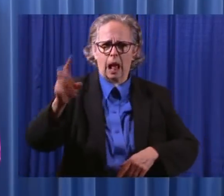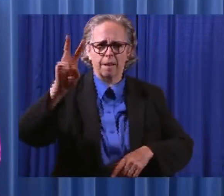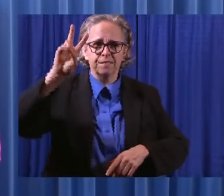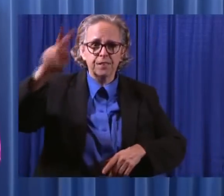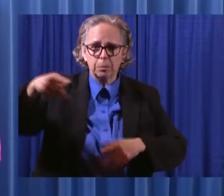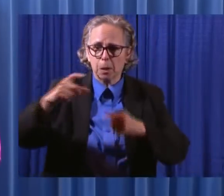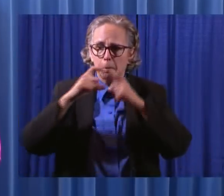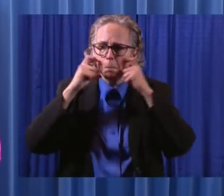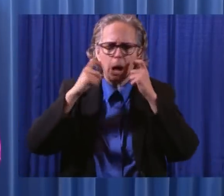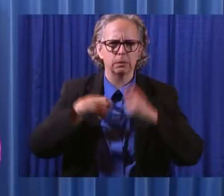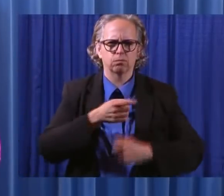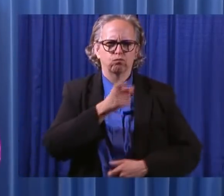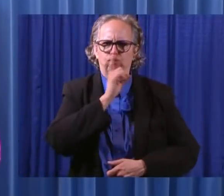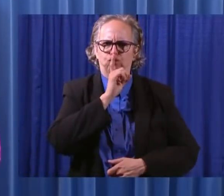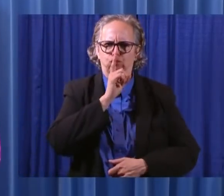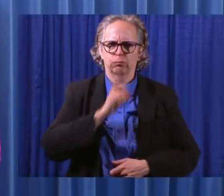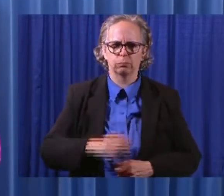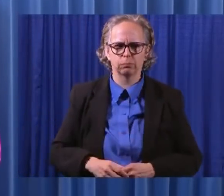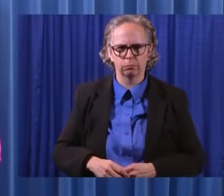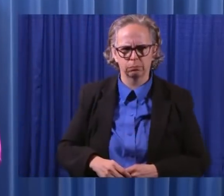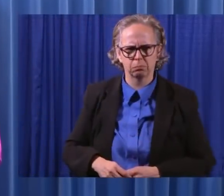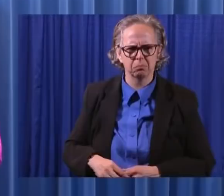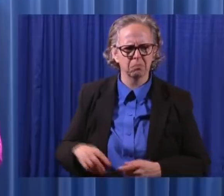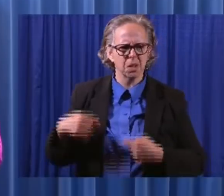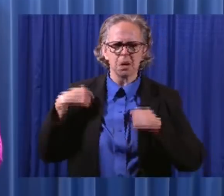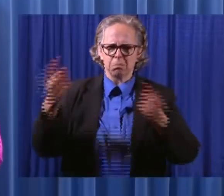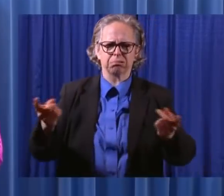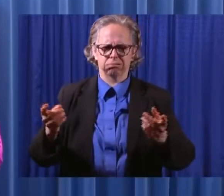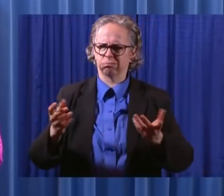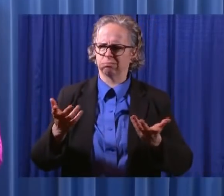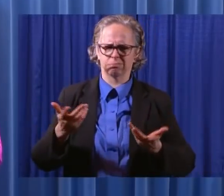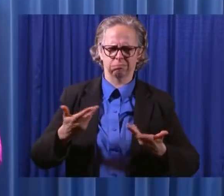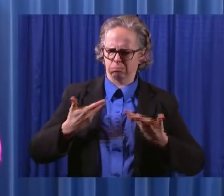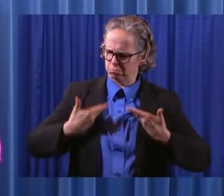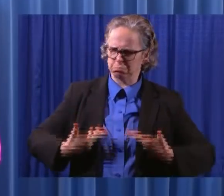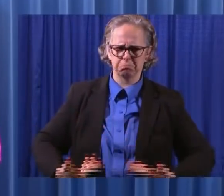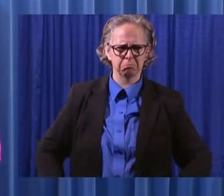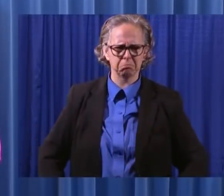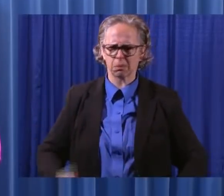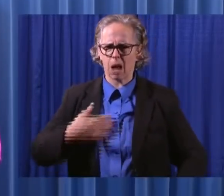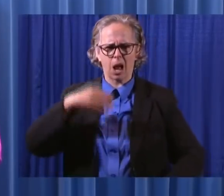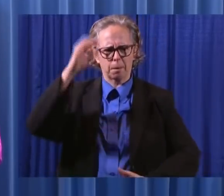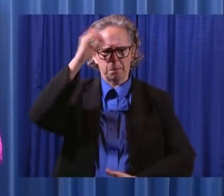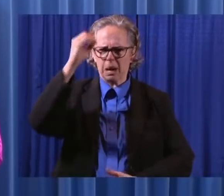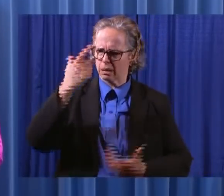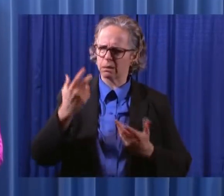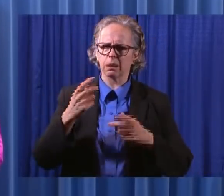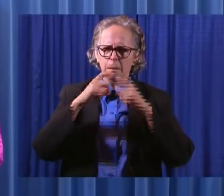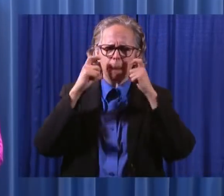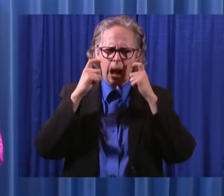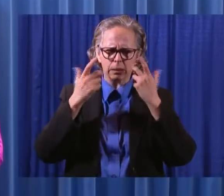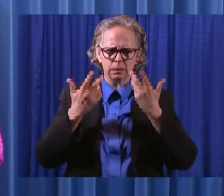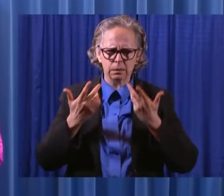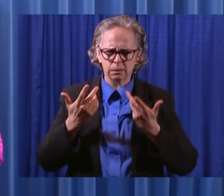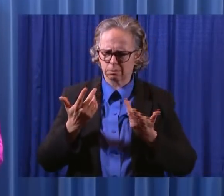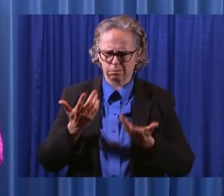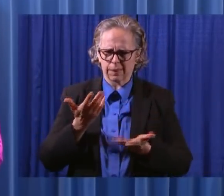I made my position pretty clear, and look, the science is pretty clear about wearing masks, and